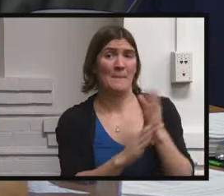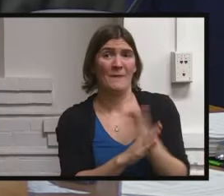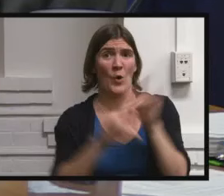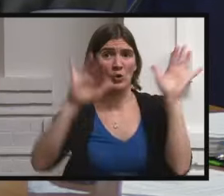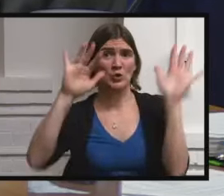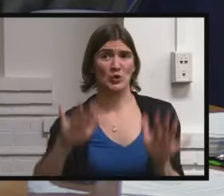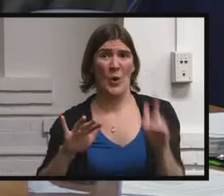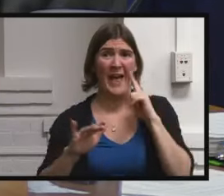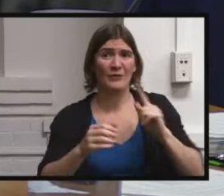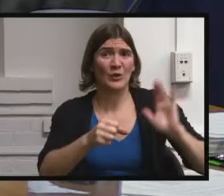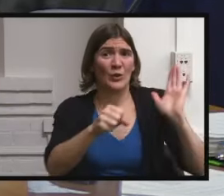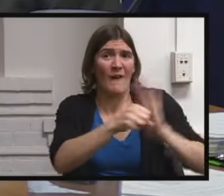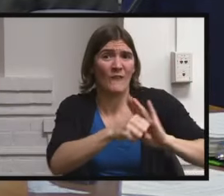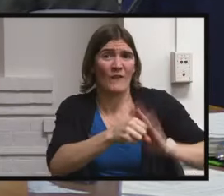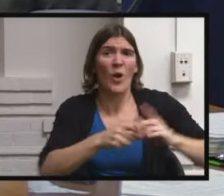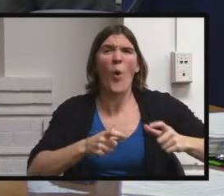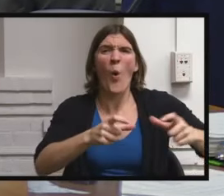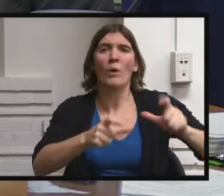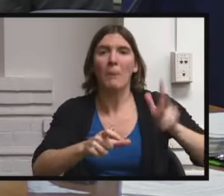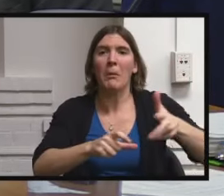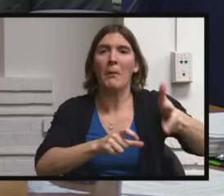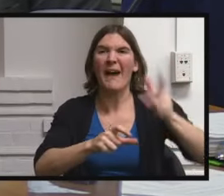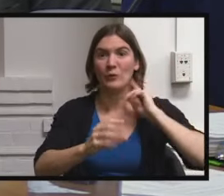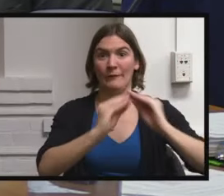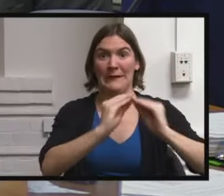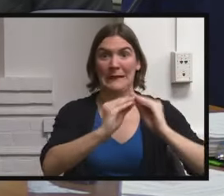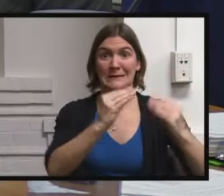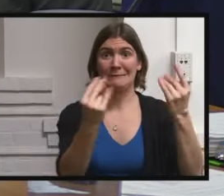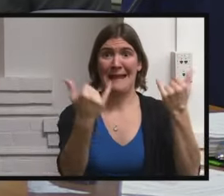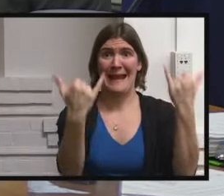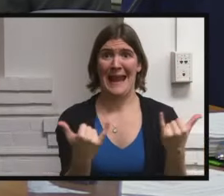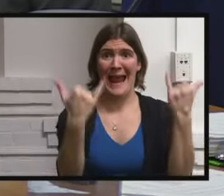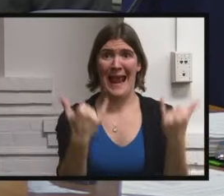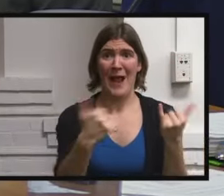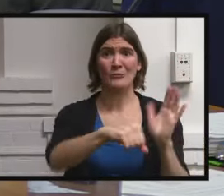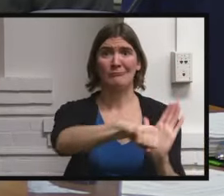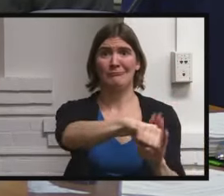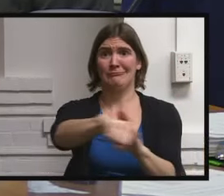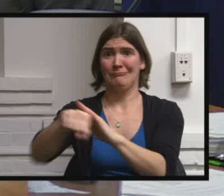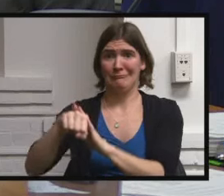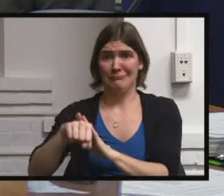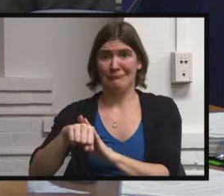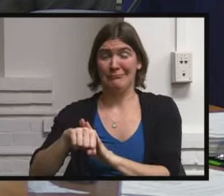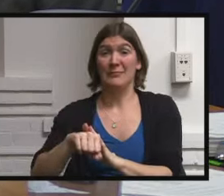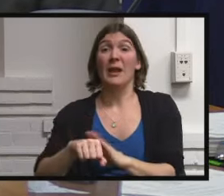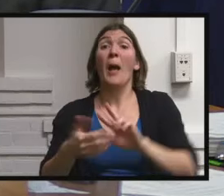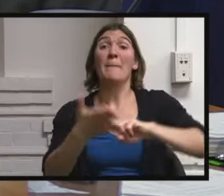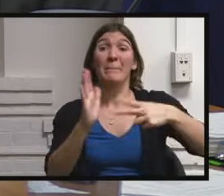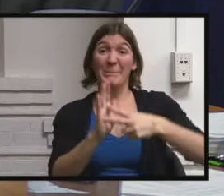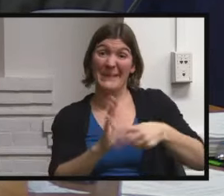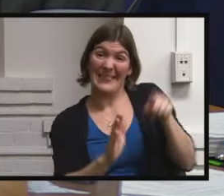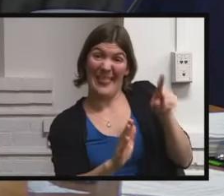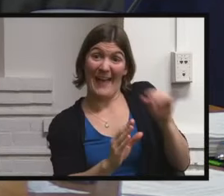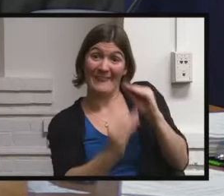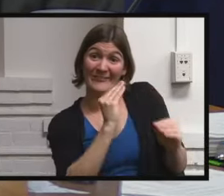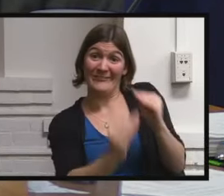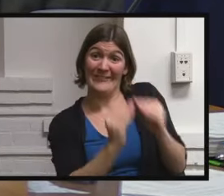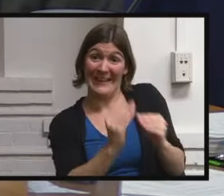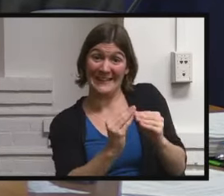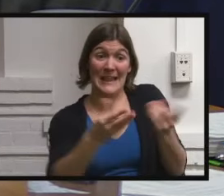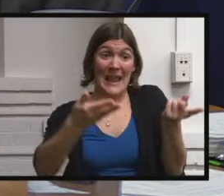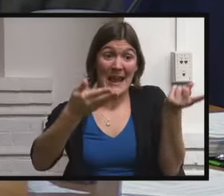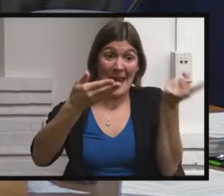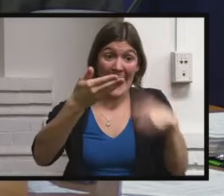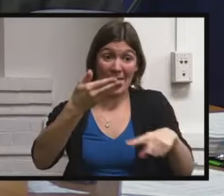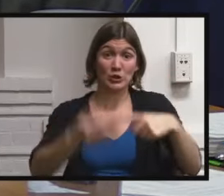patch some potholes out there and do some other remedial work that needs to be done to safe up the bridge for winter. There will be 1 week from